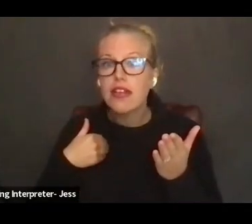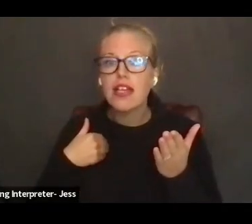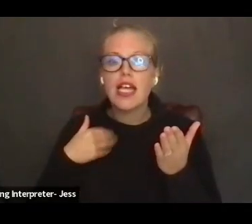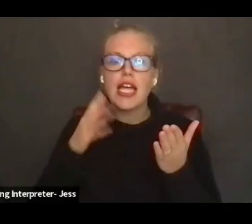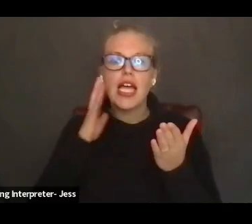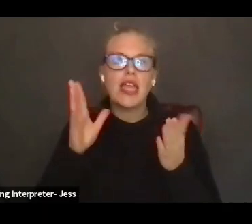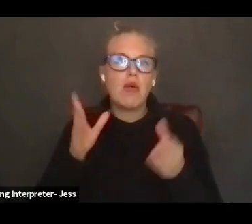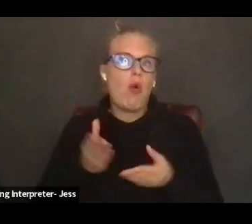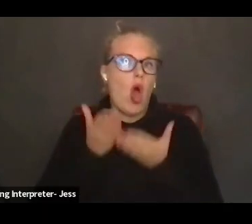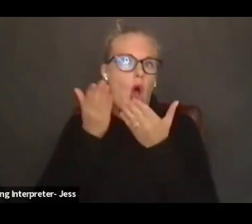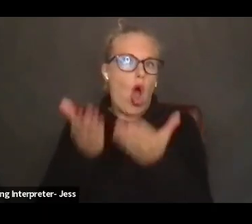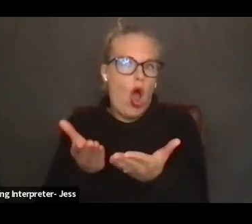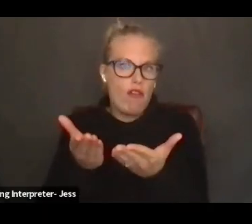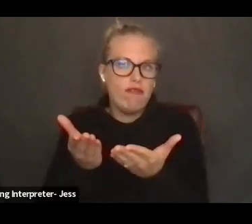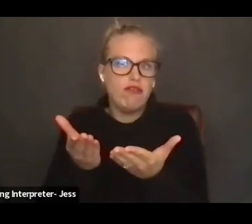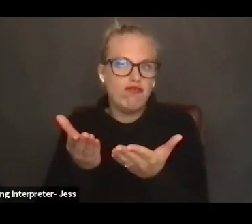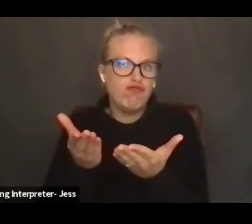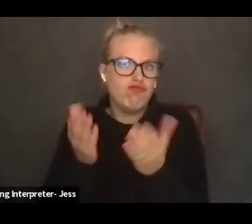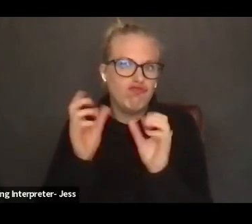they'll